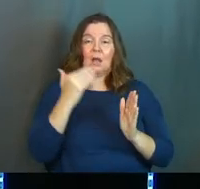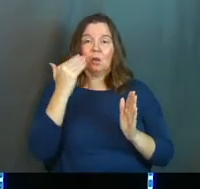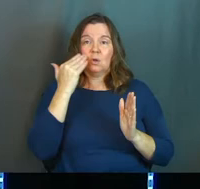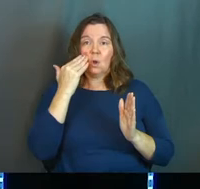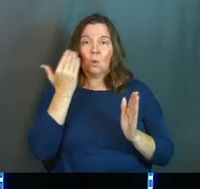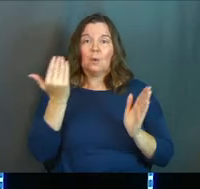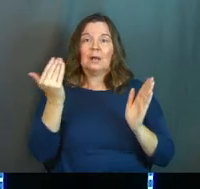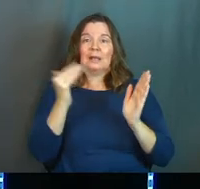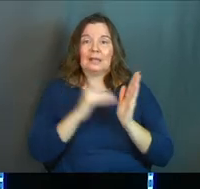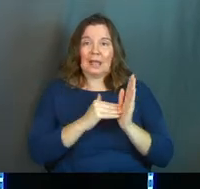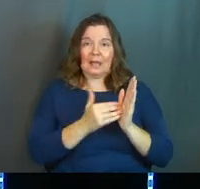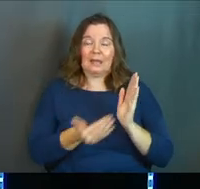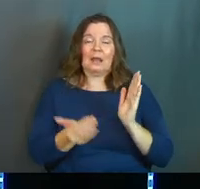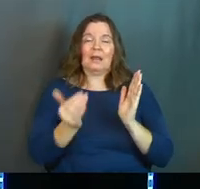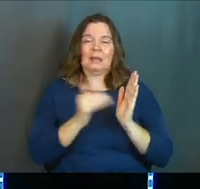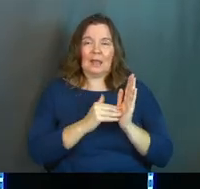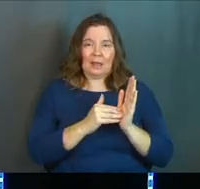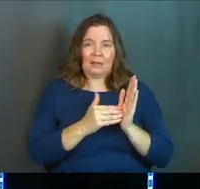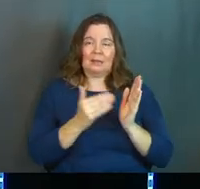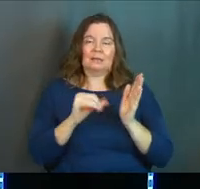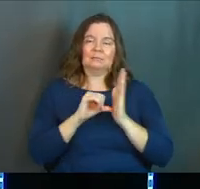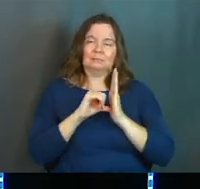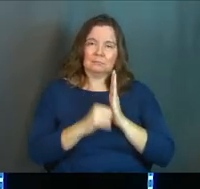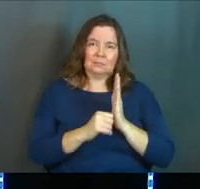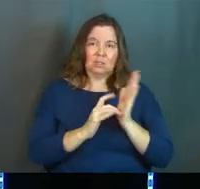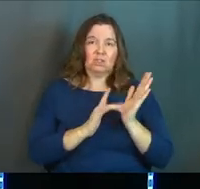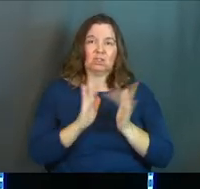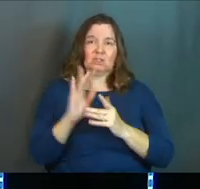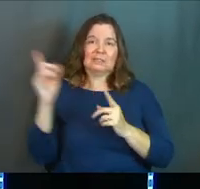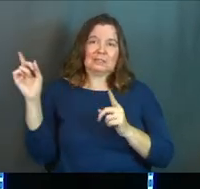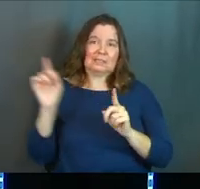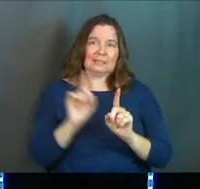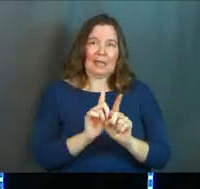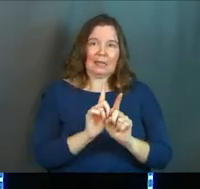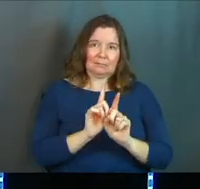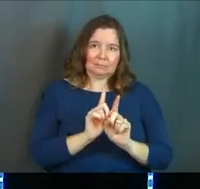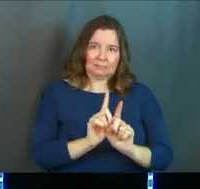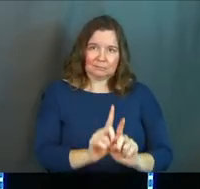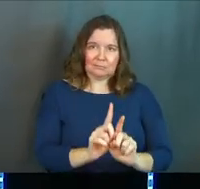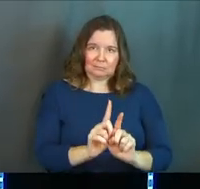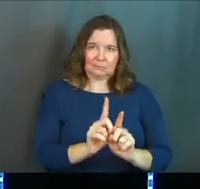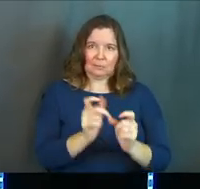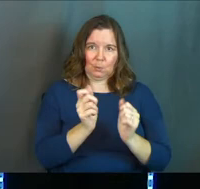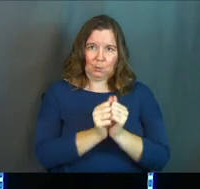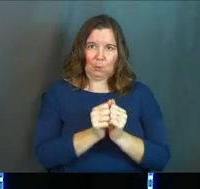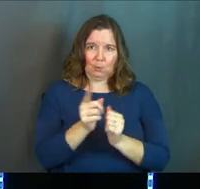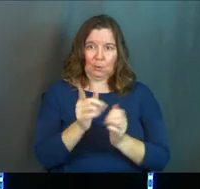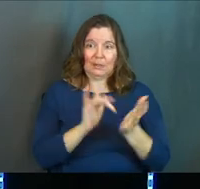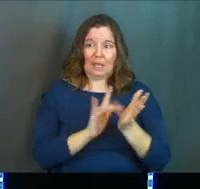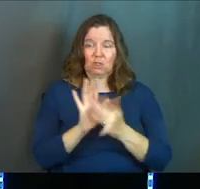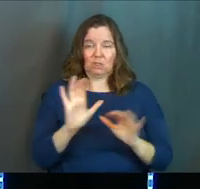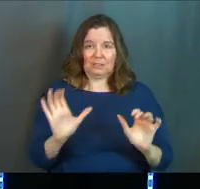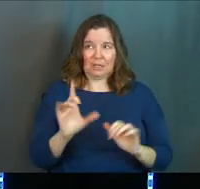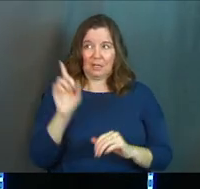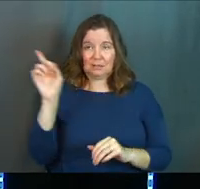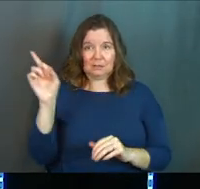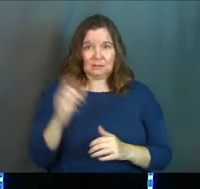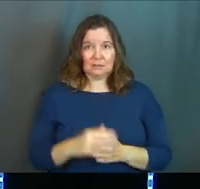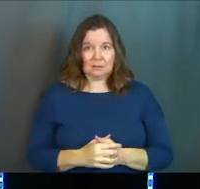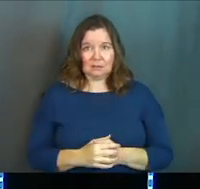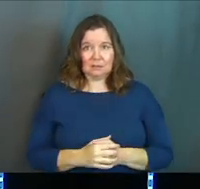know again and again and again that Jesus came to walk in your shoes because that's what Jesus does.